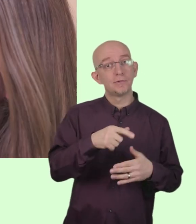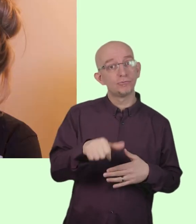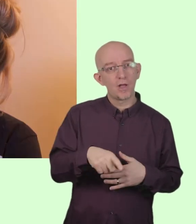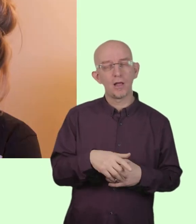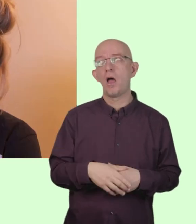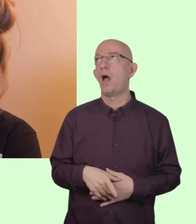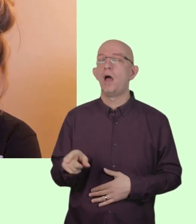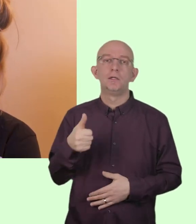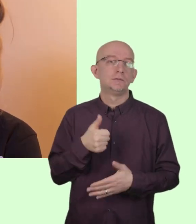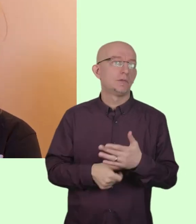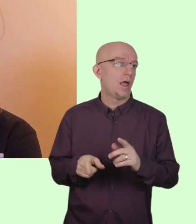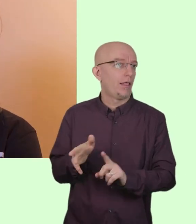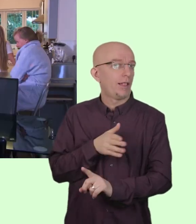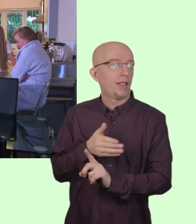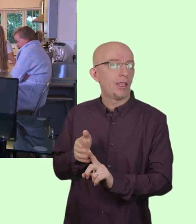don't even start.